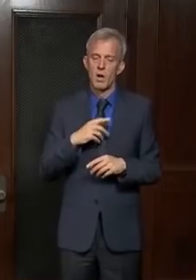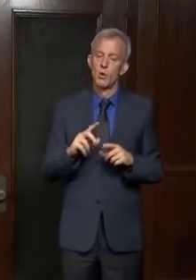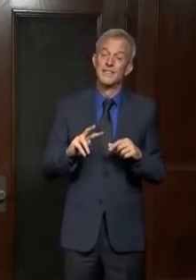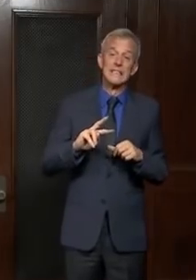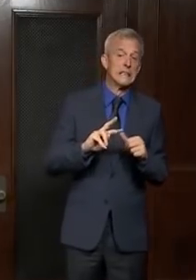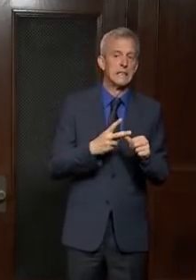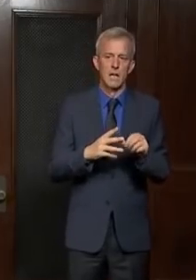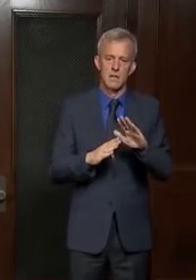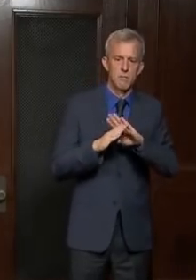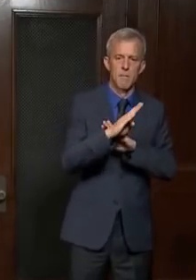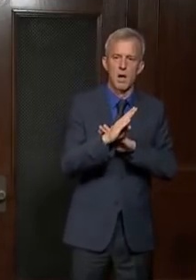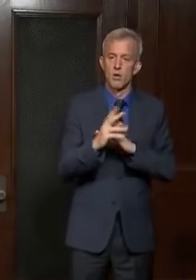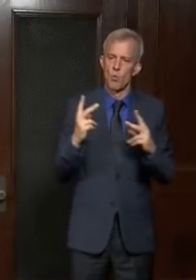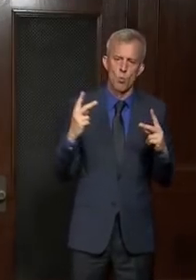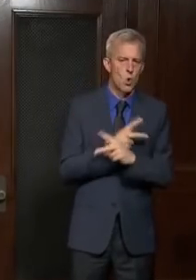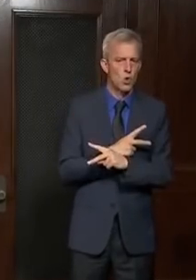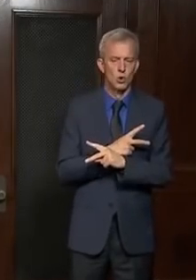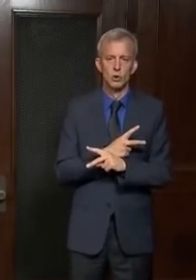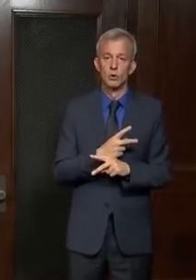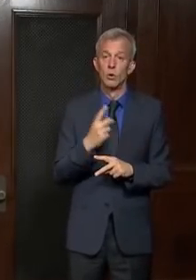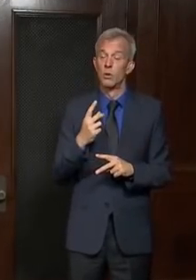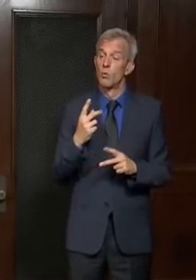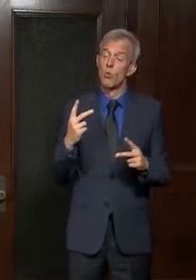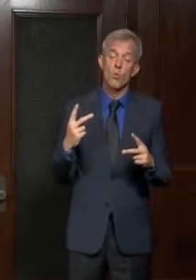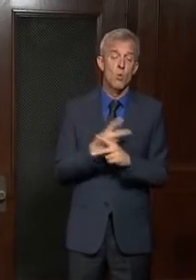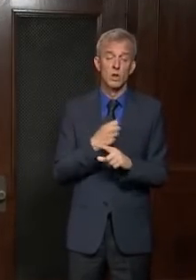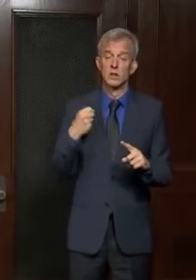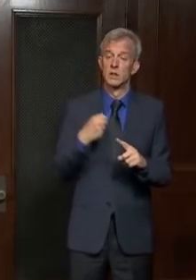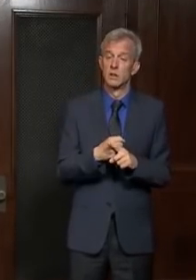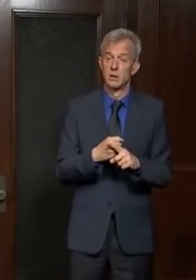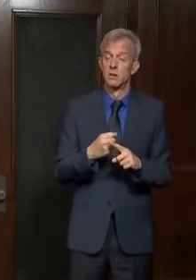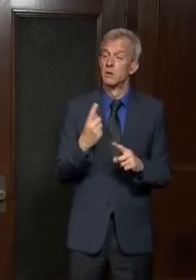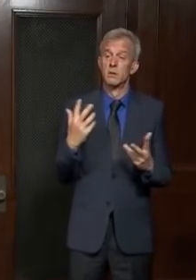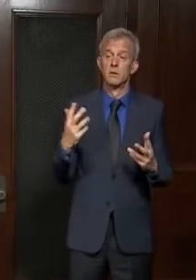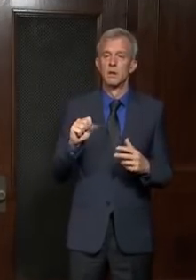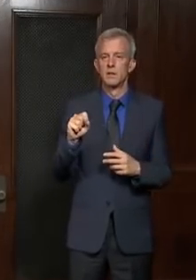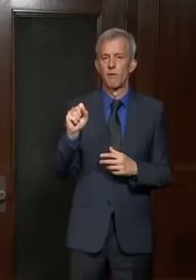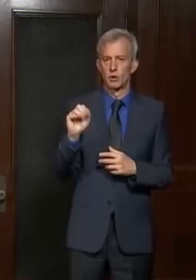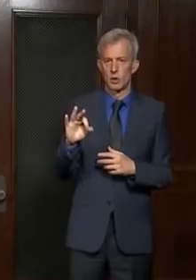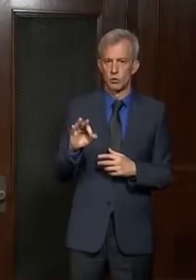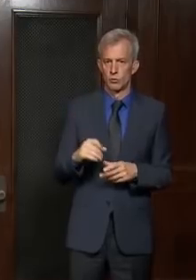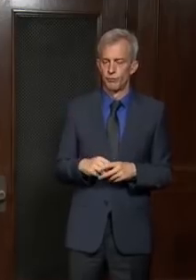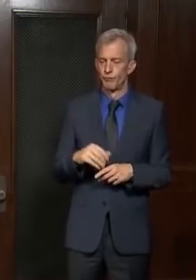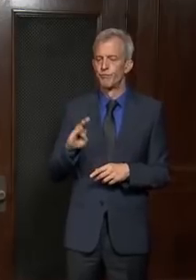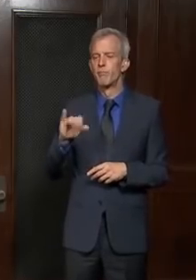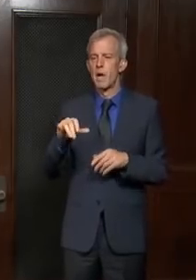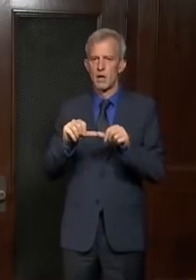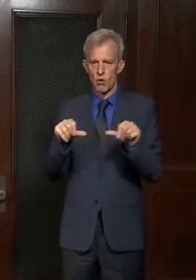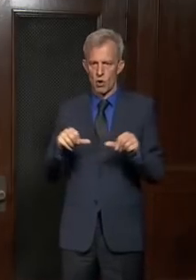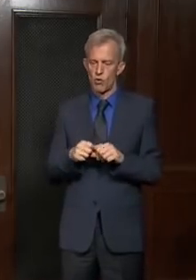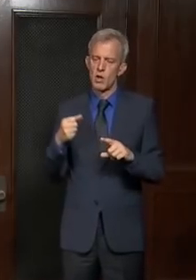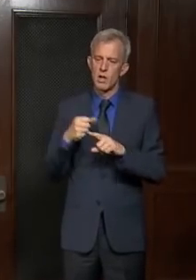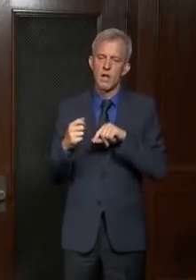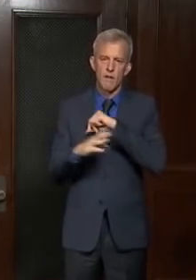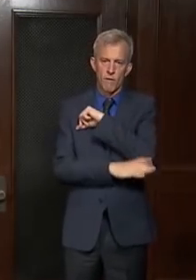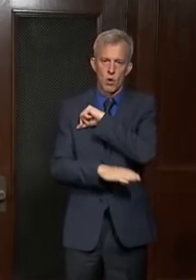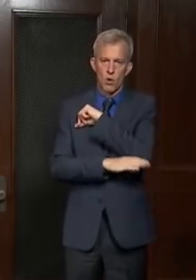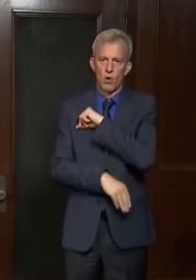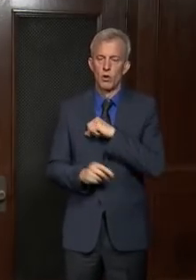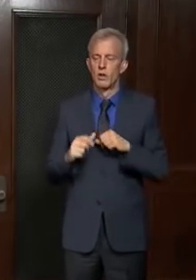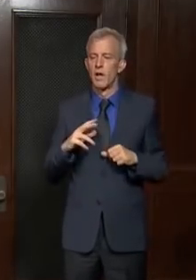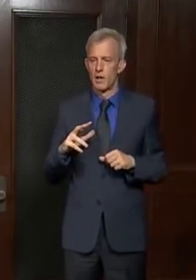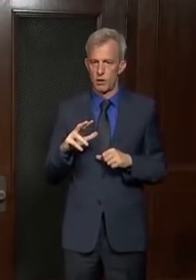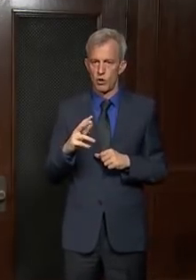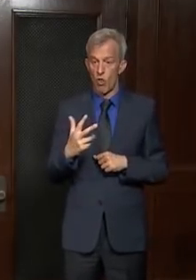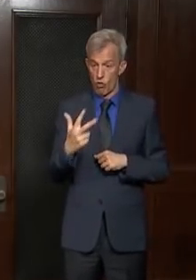deadly. One of those places that was hit was San Francisco. The Bay Area was hit in the fall during the second of 3 waves. And